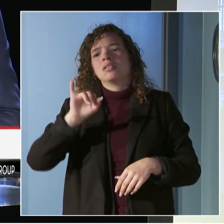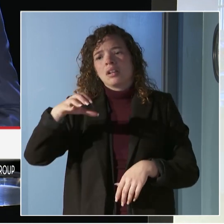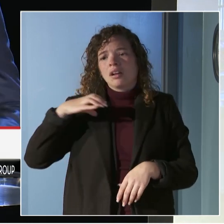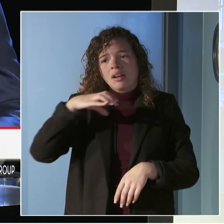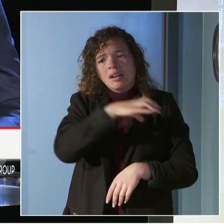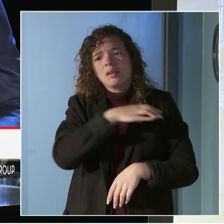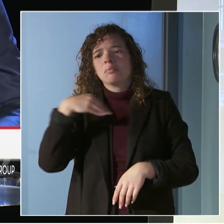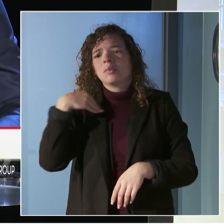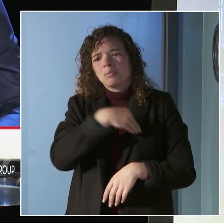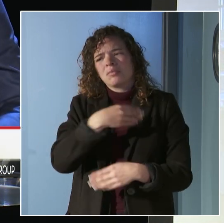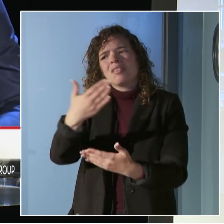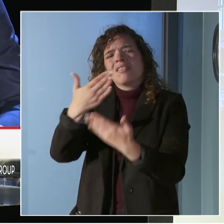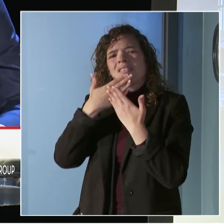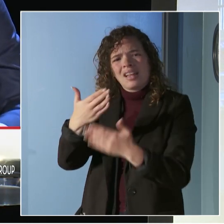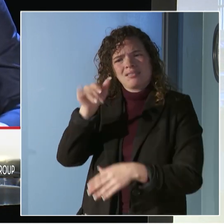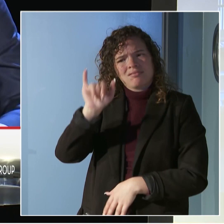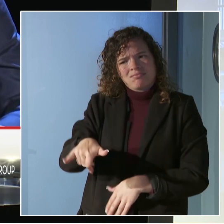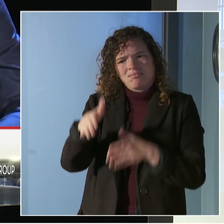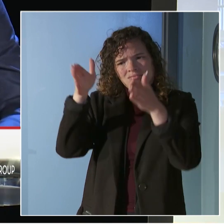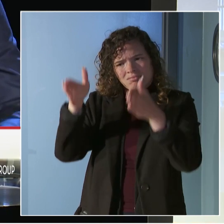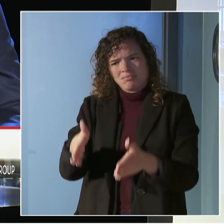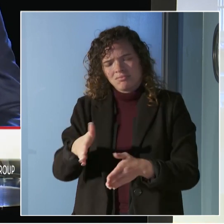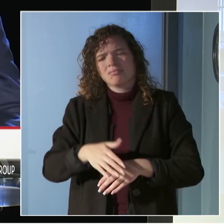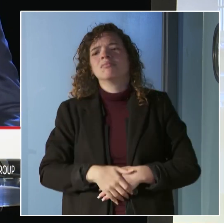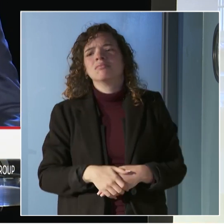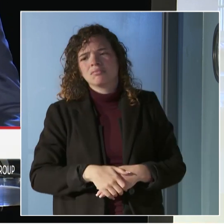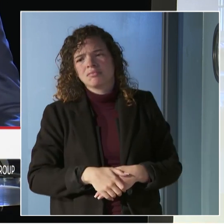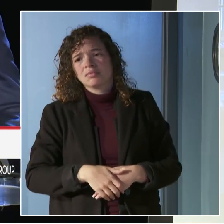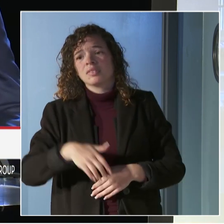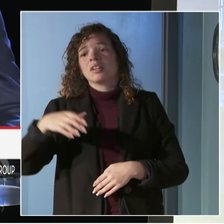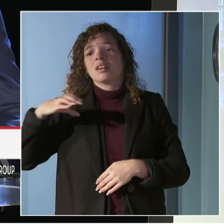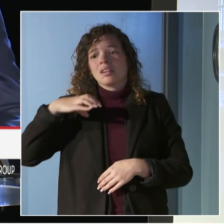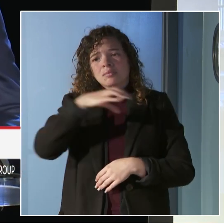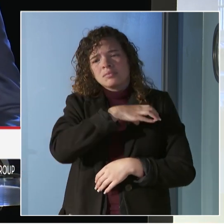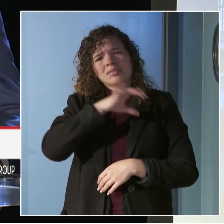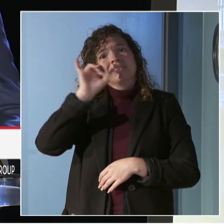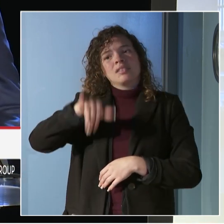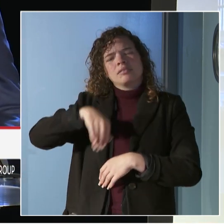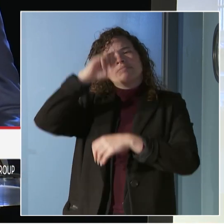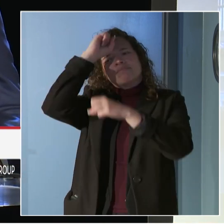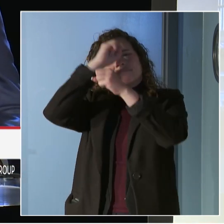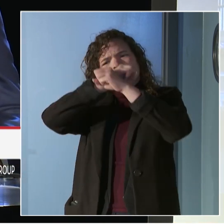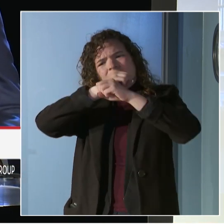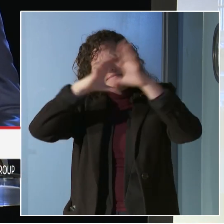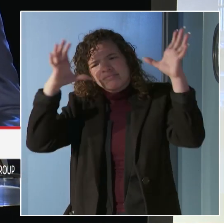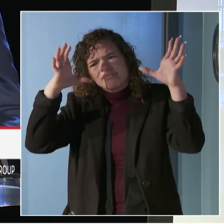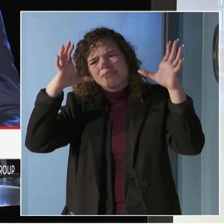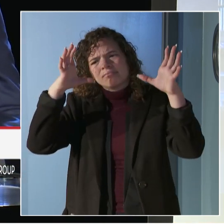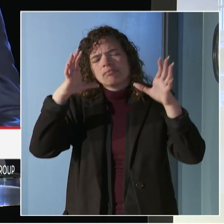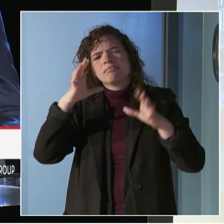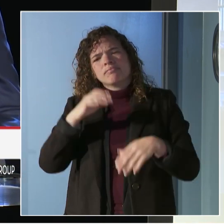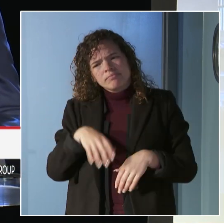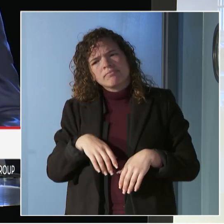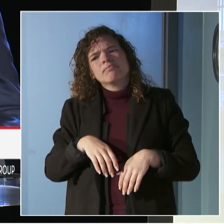D.C. At the Arts Commission, our vision is that every district resident can access the full spectrum of arts and cultural offerings